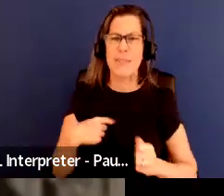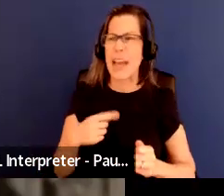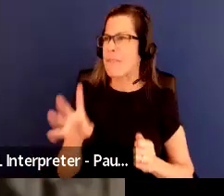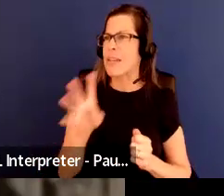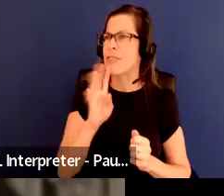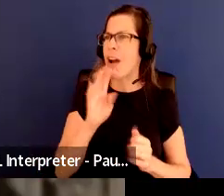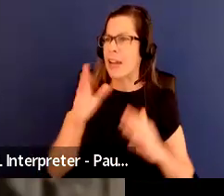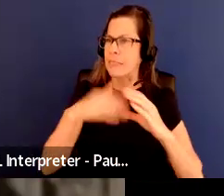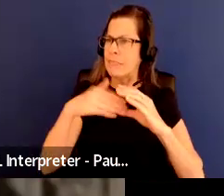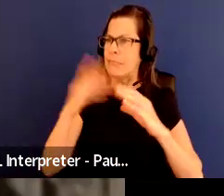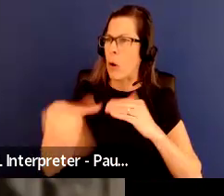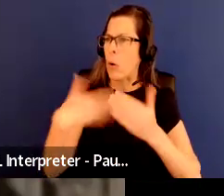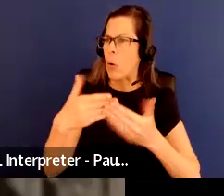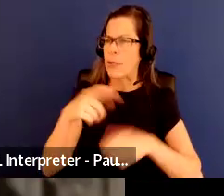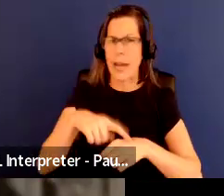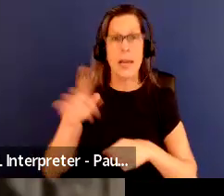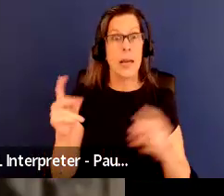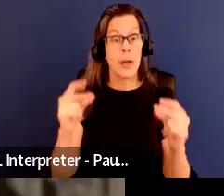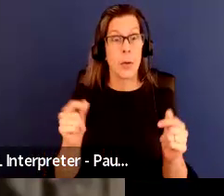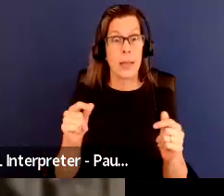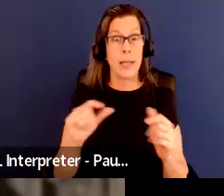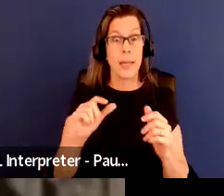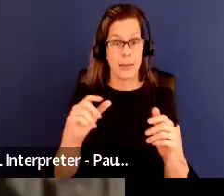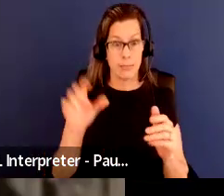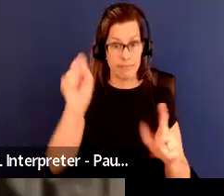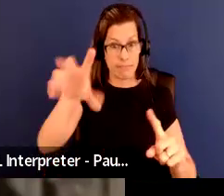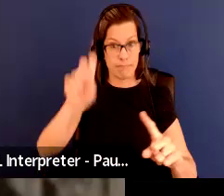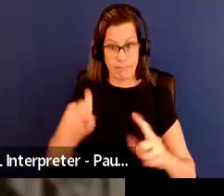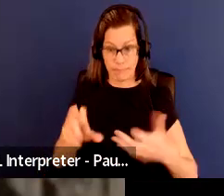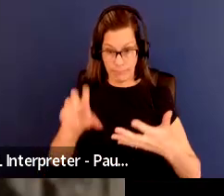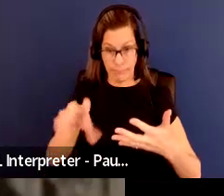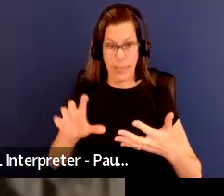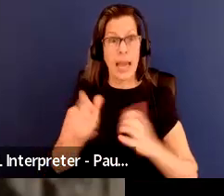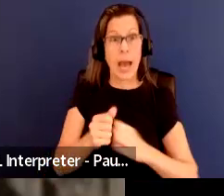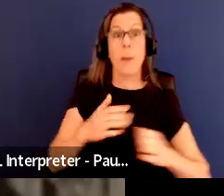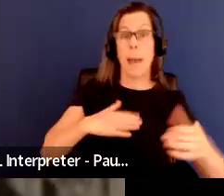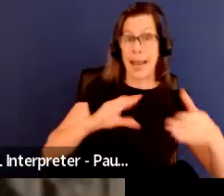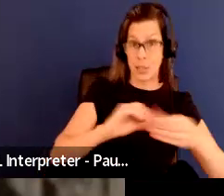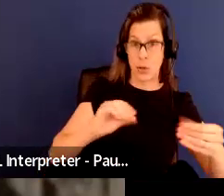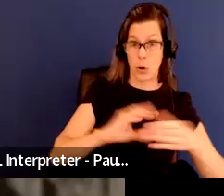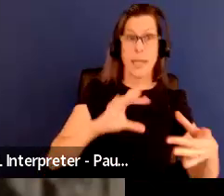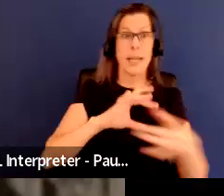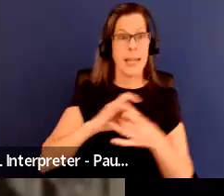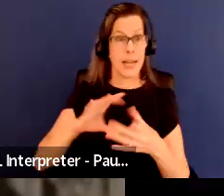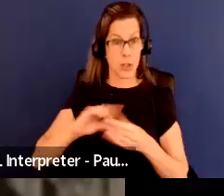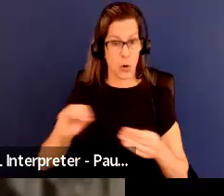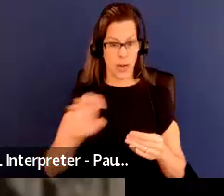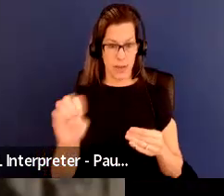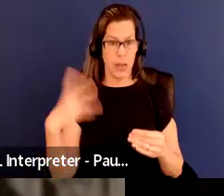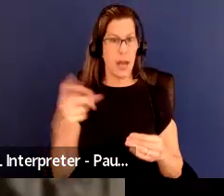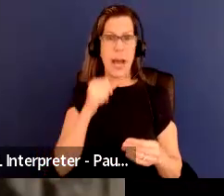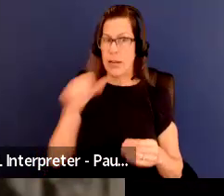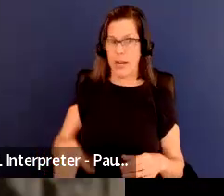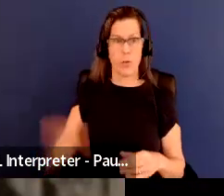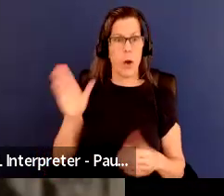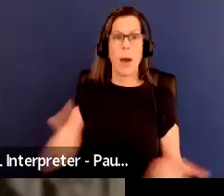talking this whole time, but I'm just going to quickly go through how my story connects to the story of Eastern Washington, even though I wasn't raised